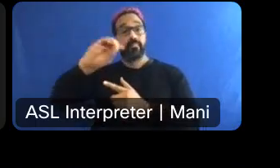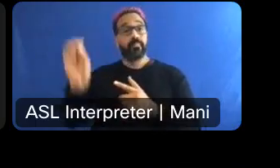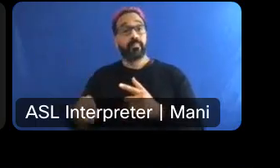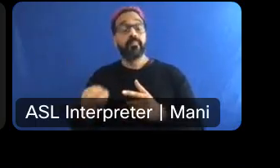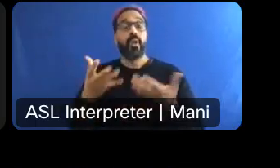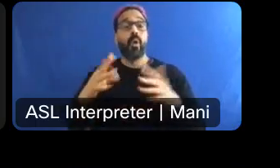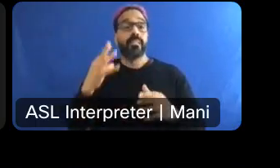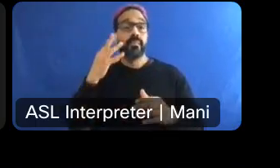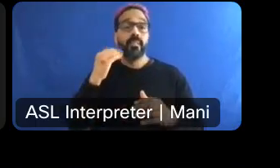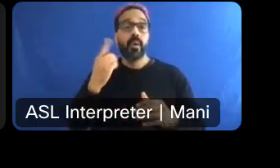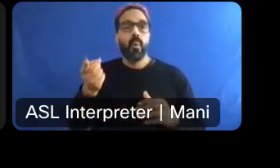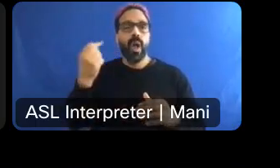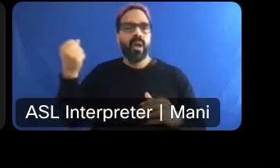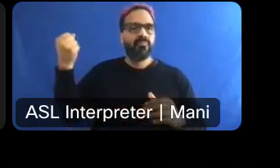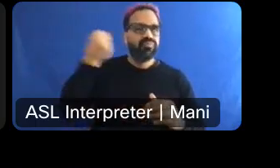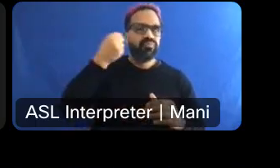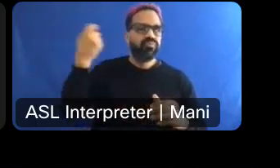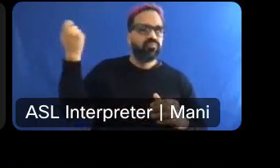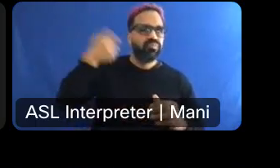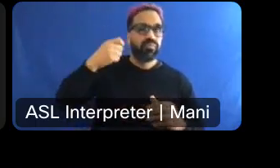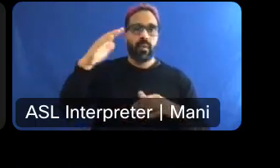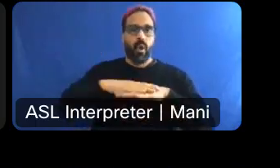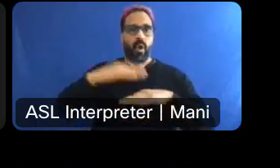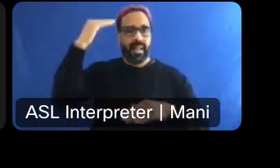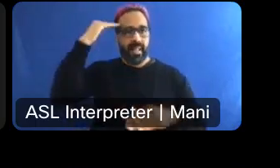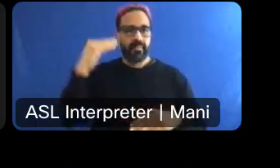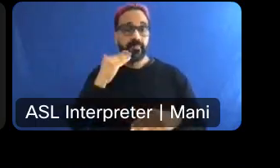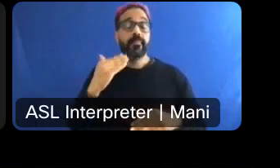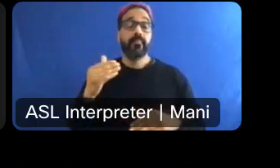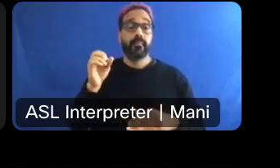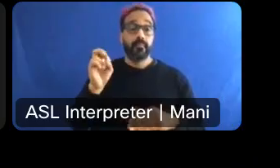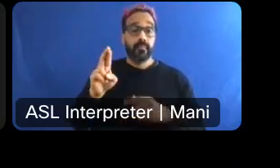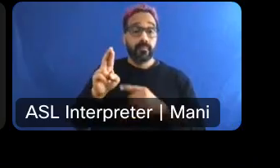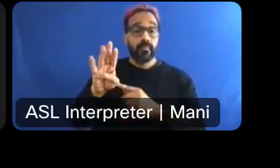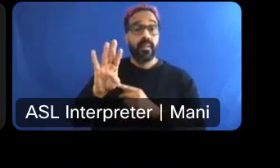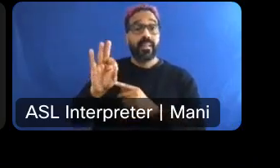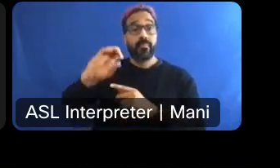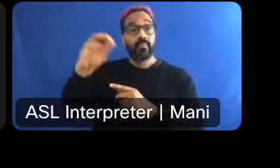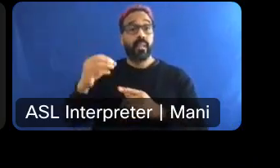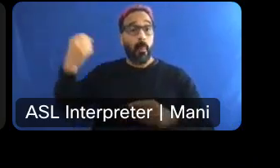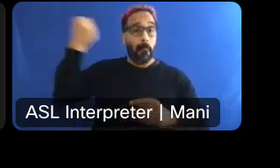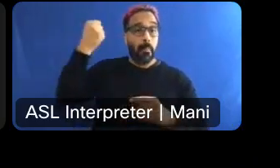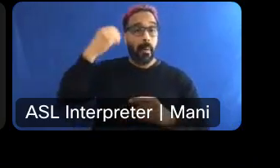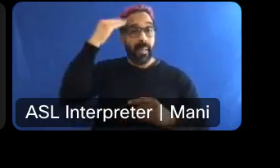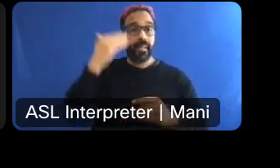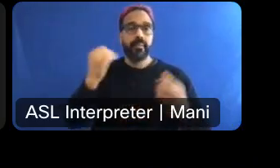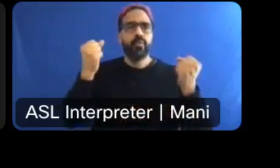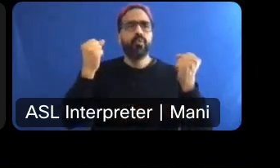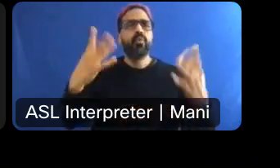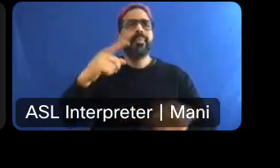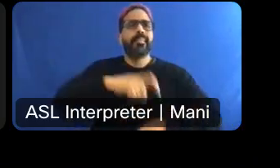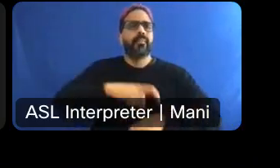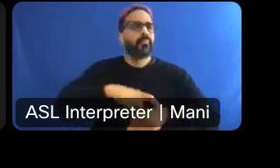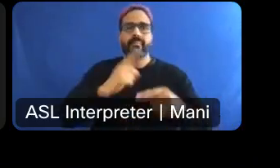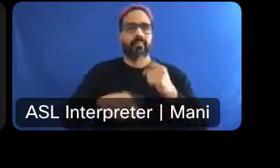one assault to the head, and 49% were hit in the head too many times to count. So while this is